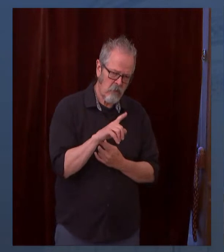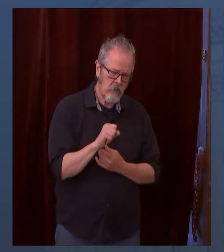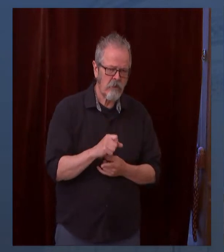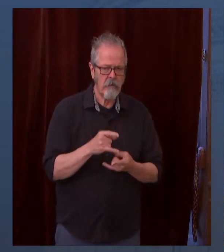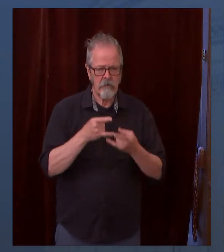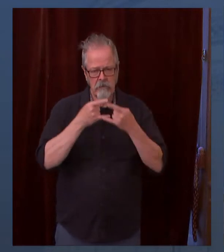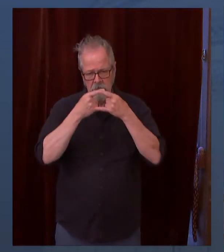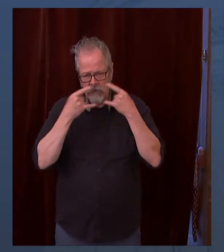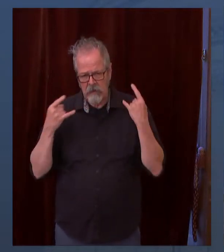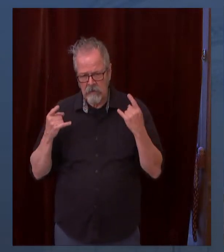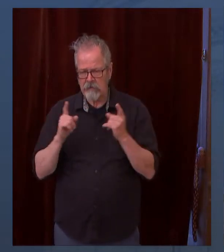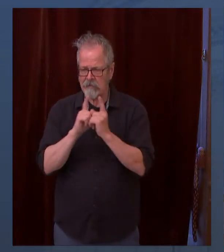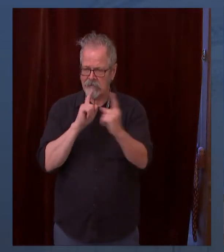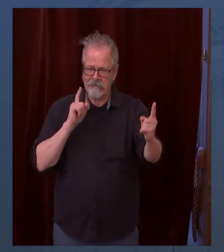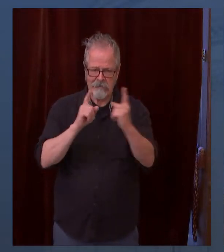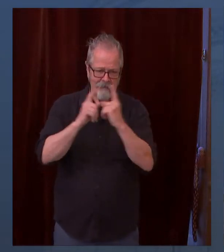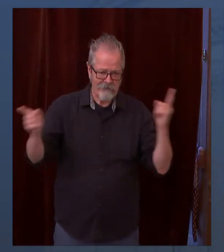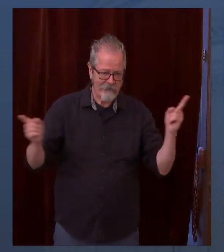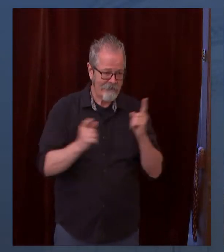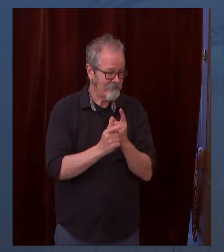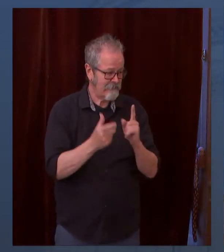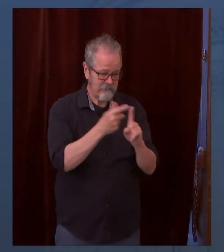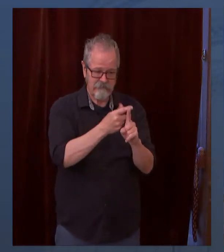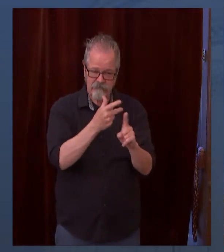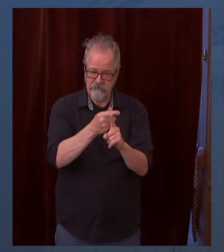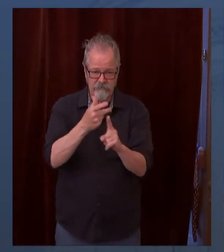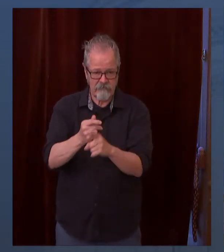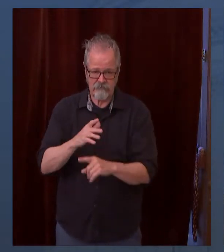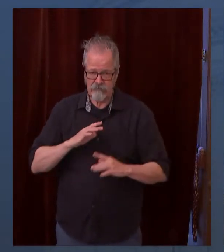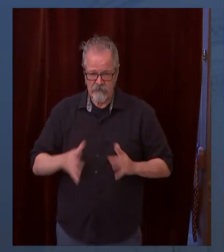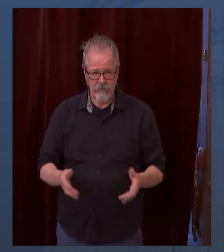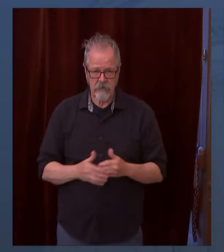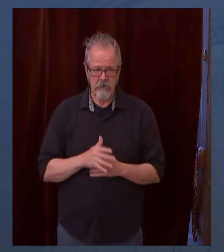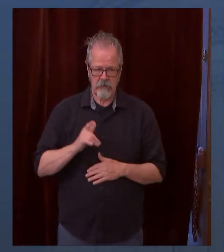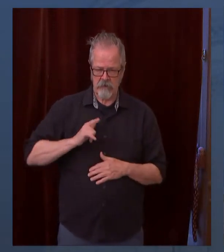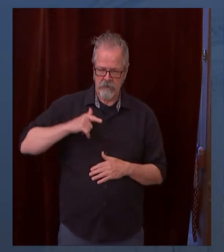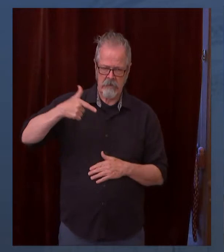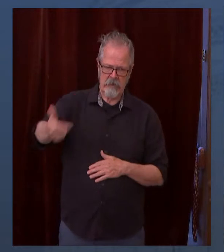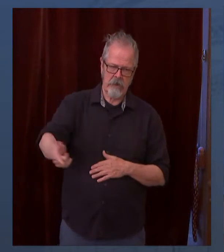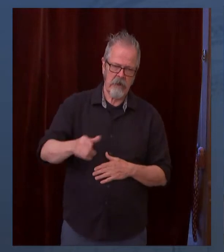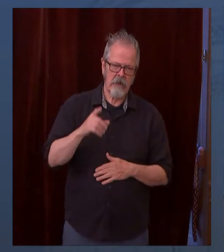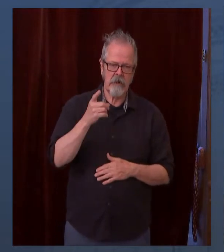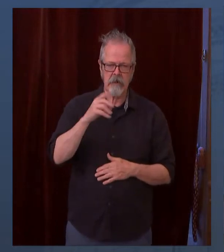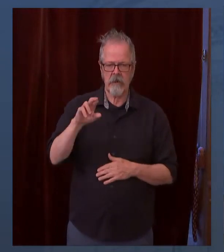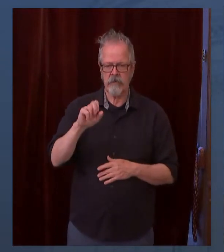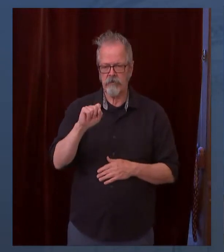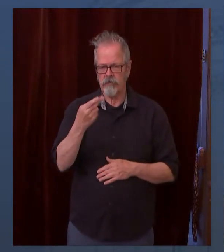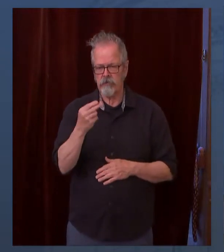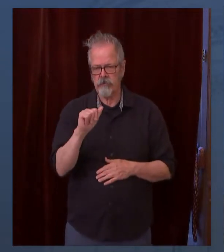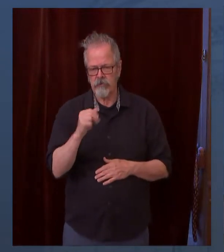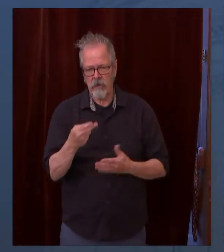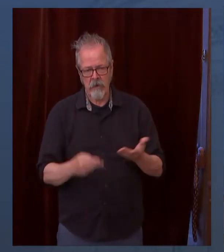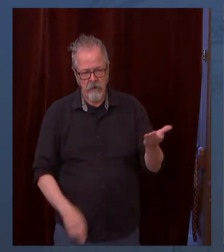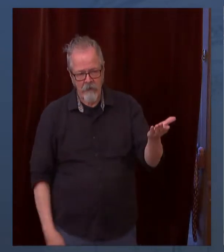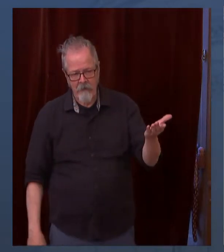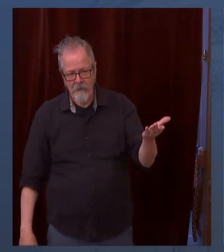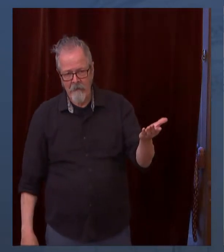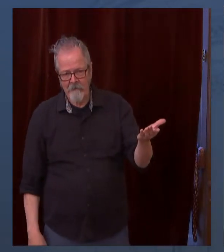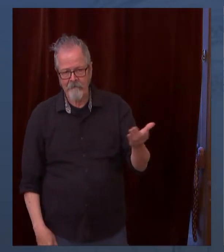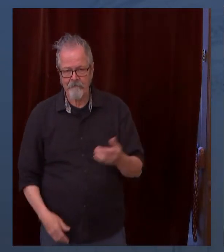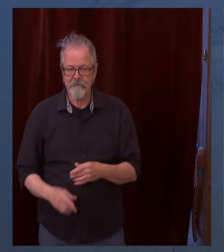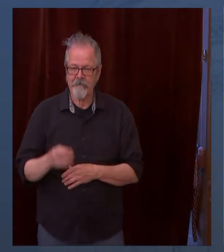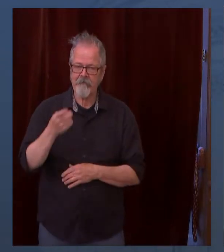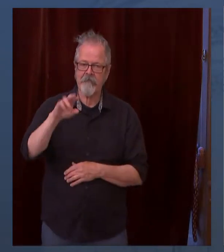do you want to talk more about that from an expert standpoint? Yeah, Governor, to be honest, I think you hit on both